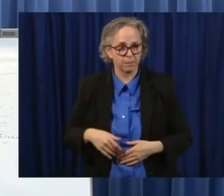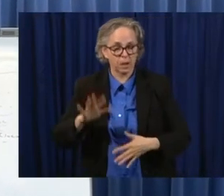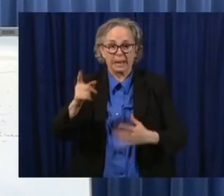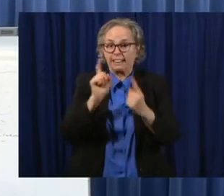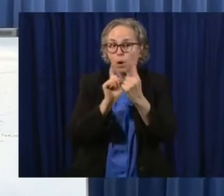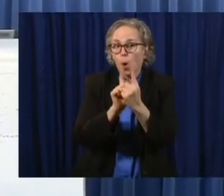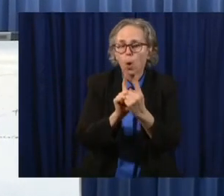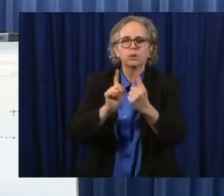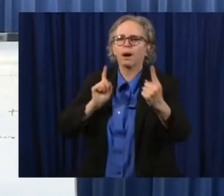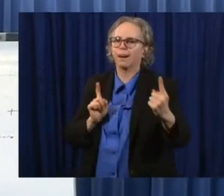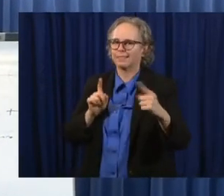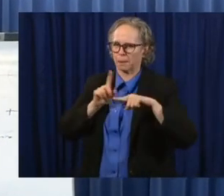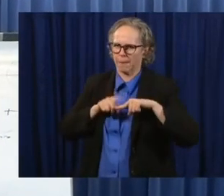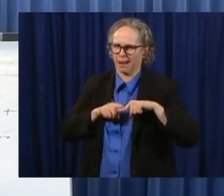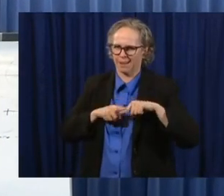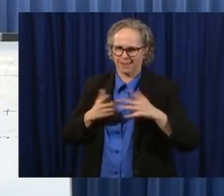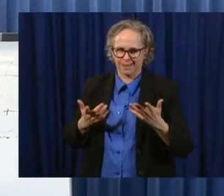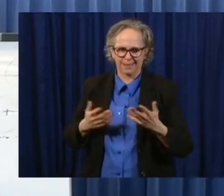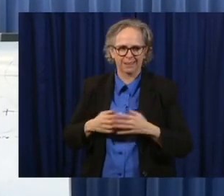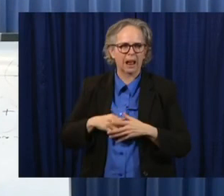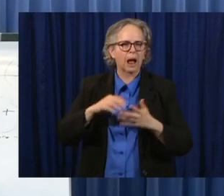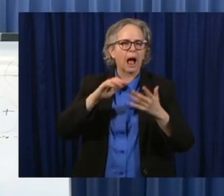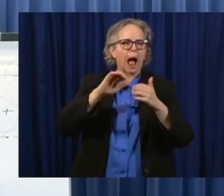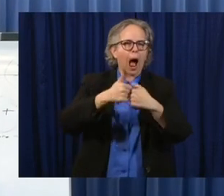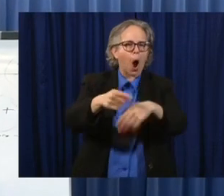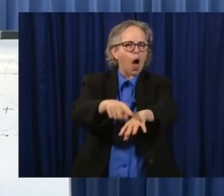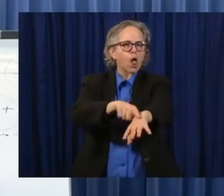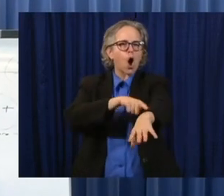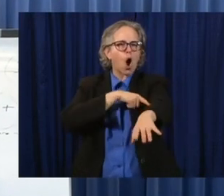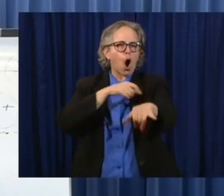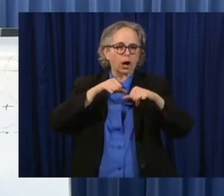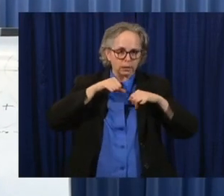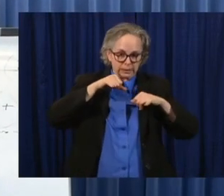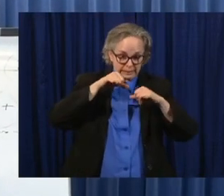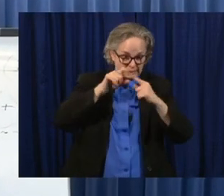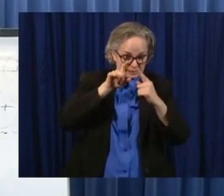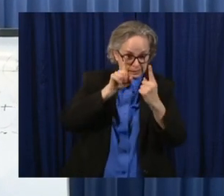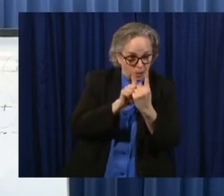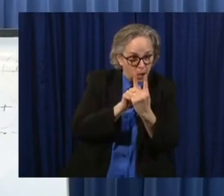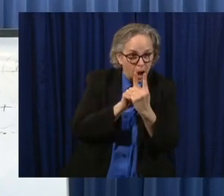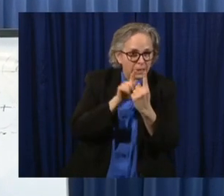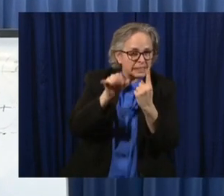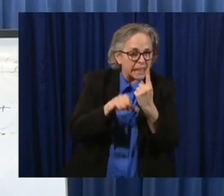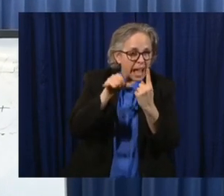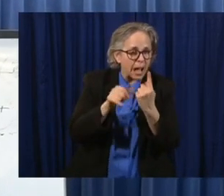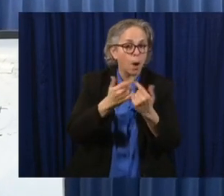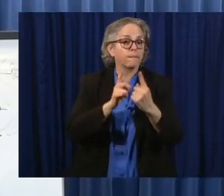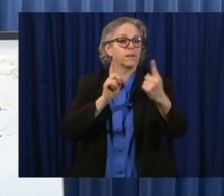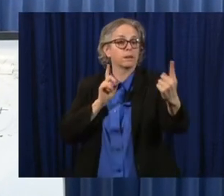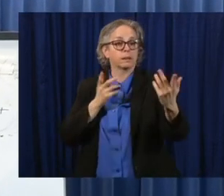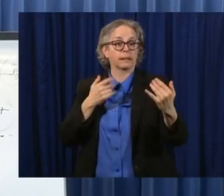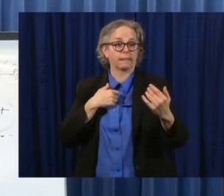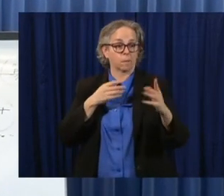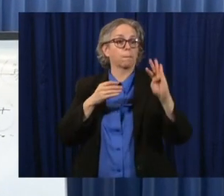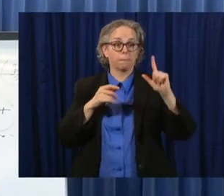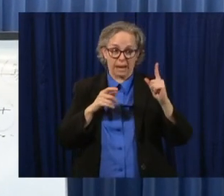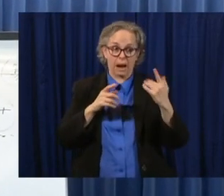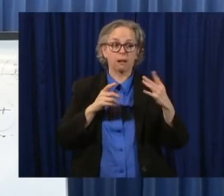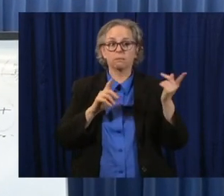to other people and how long that exposure had been. So let's say Bill did go to the grocery store and wanted to pick up